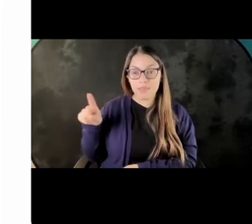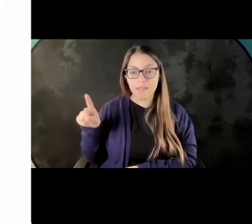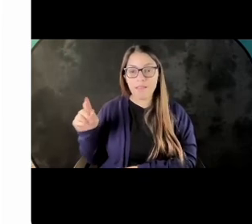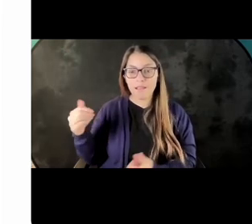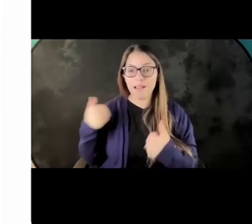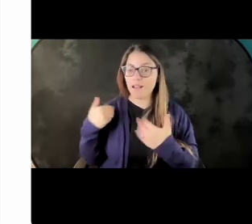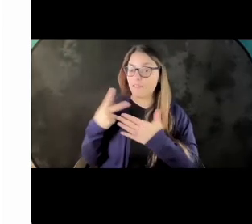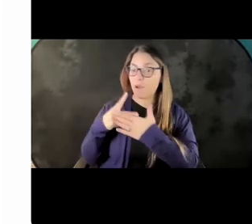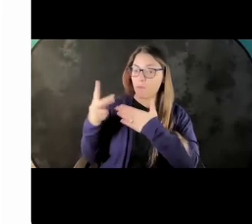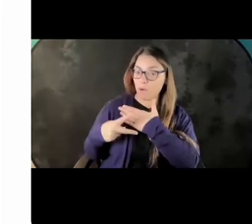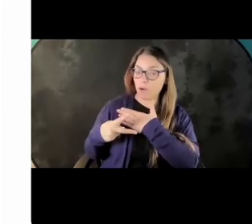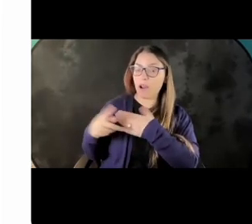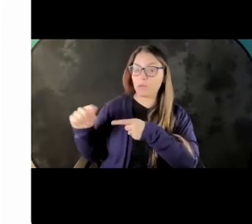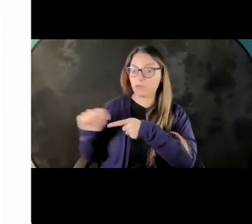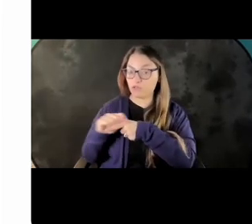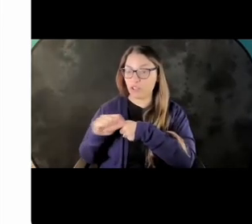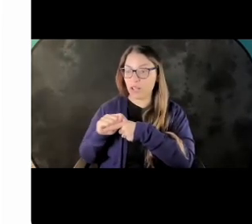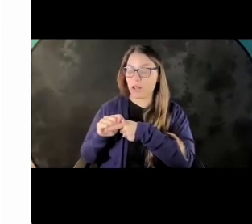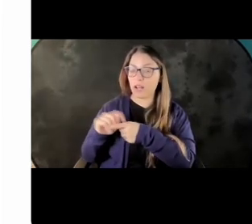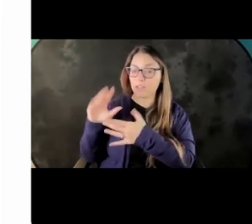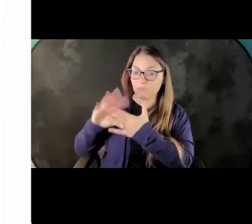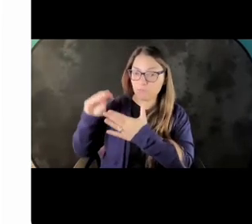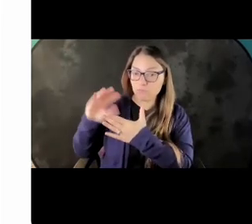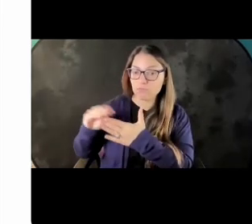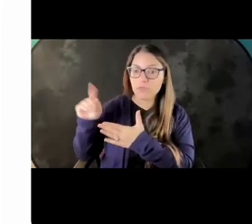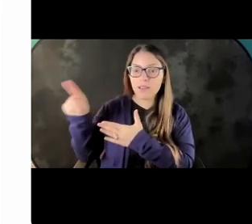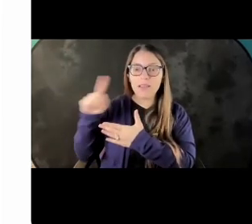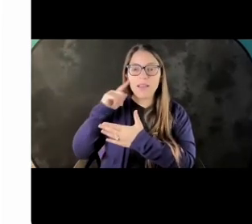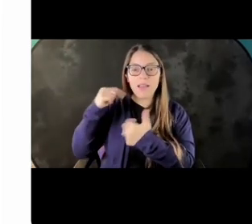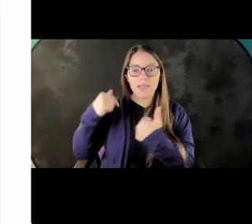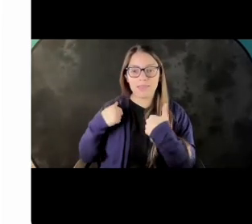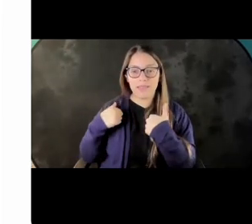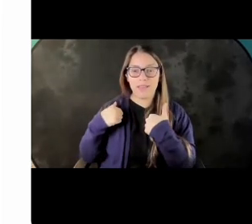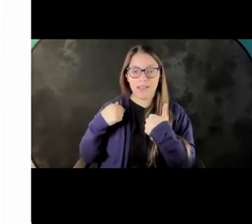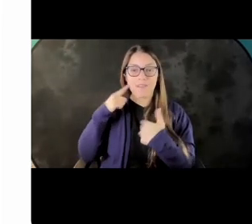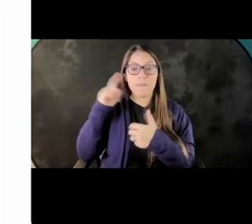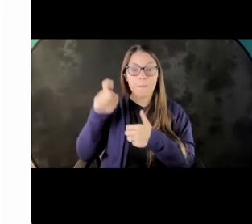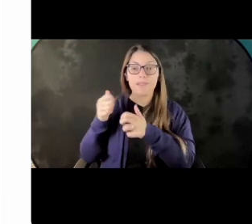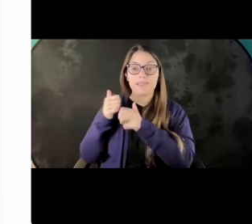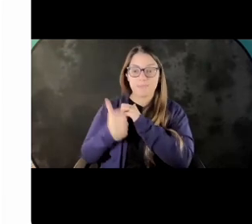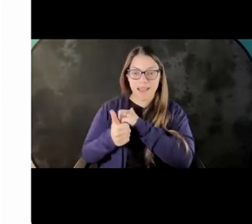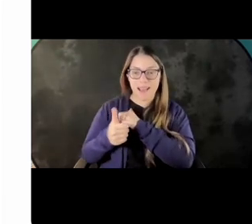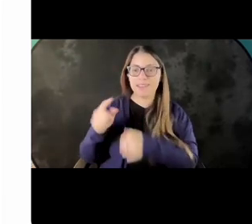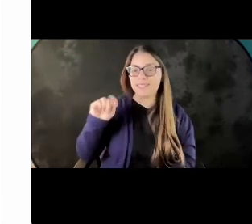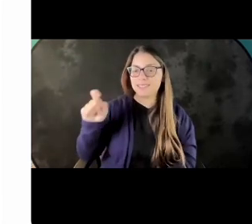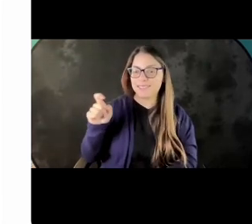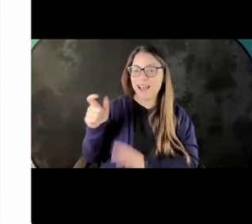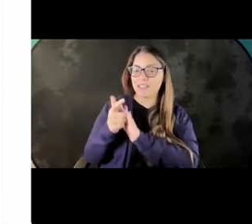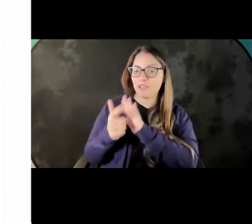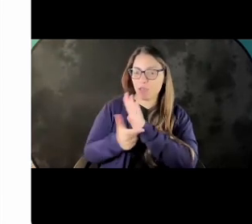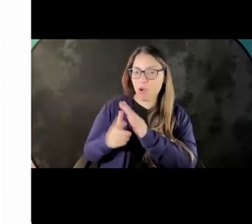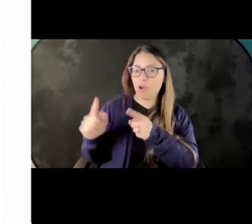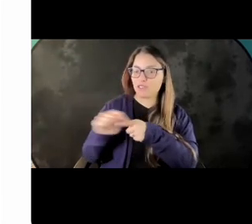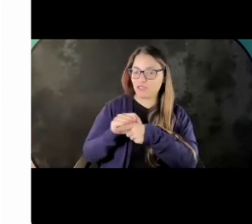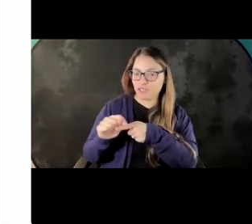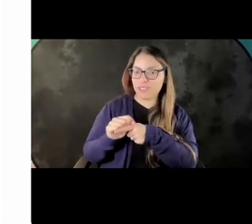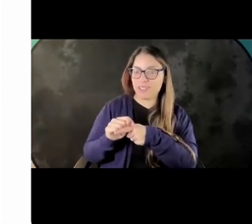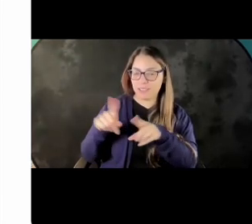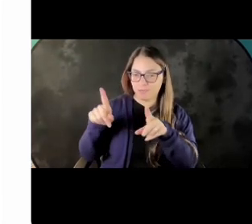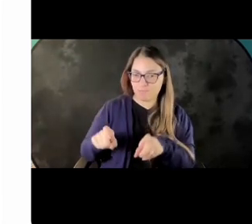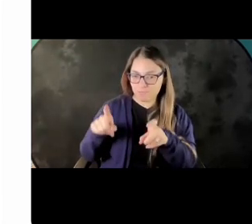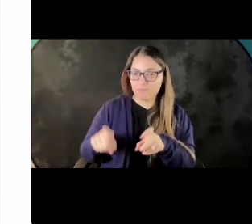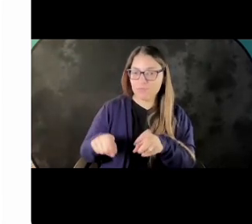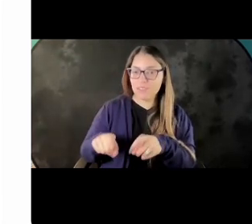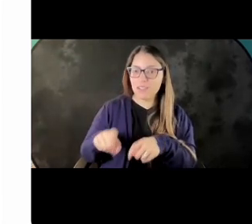a program, take lessons, and they must pass a tax law training that actually exceeds